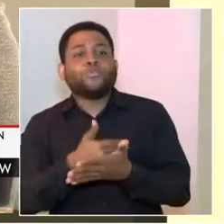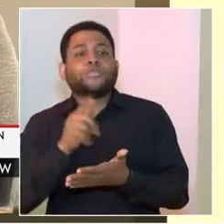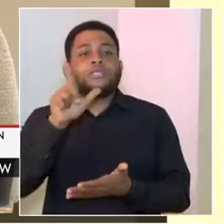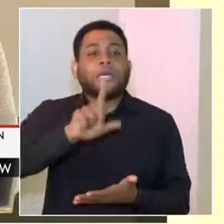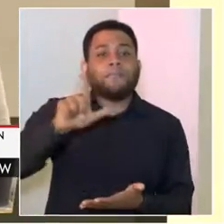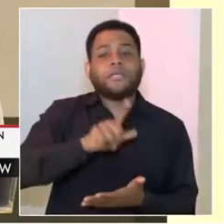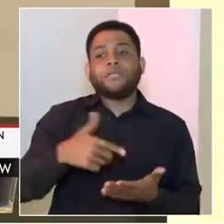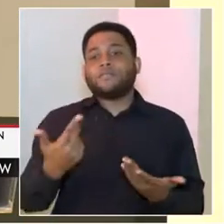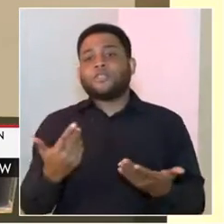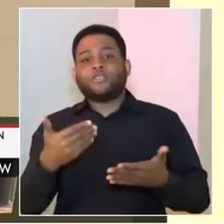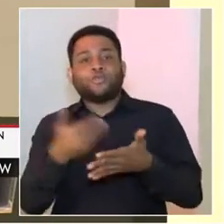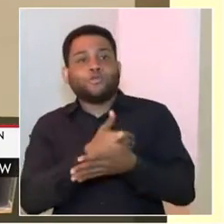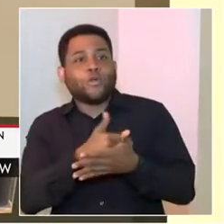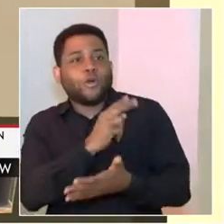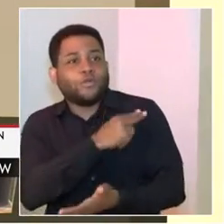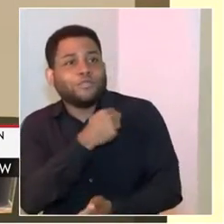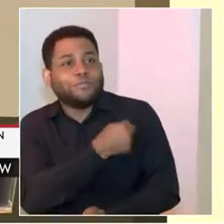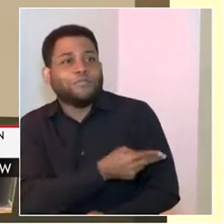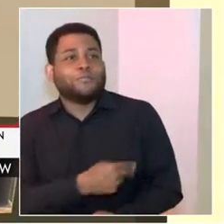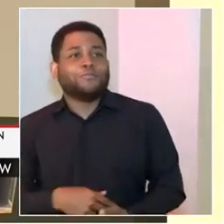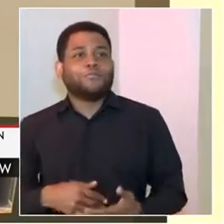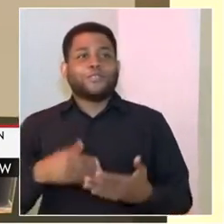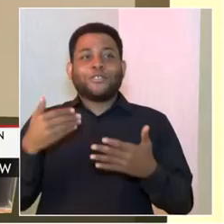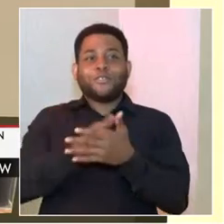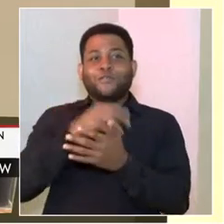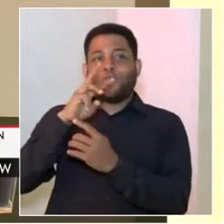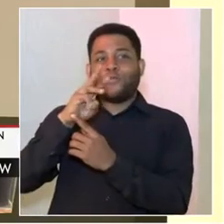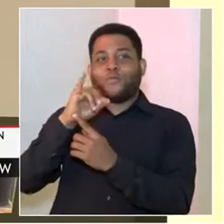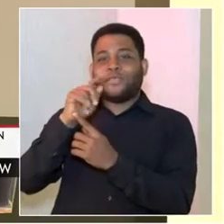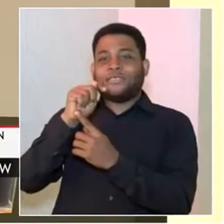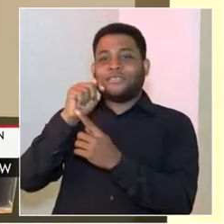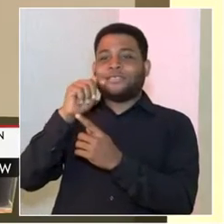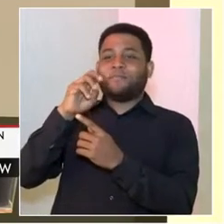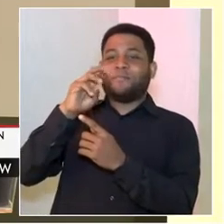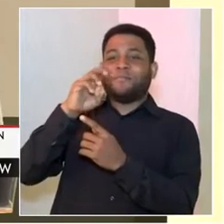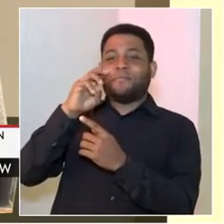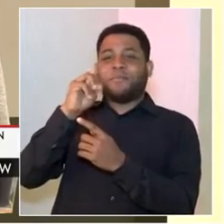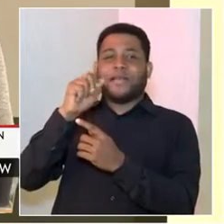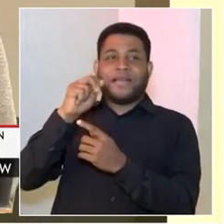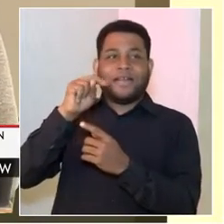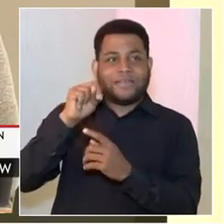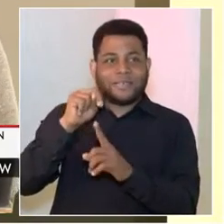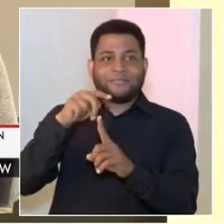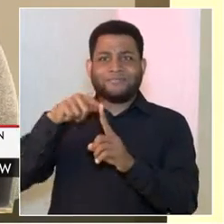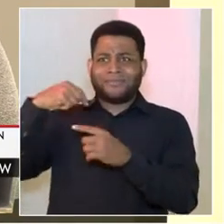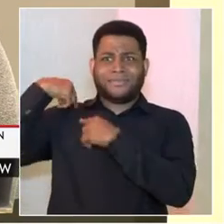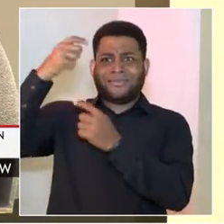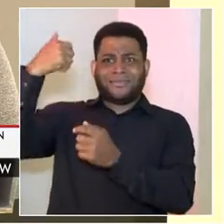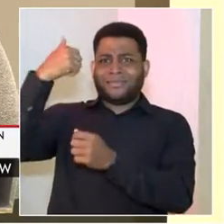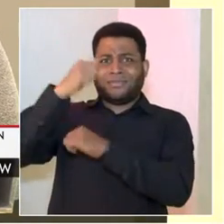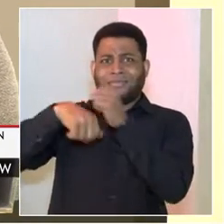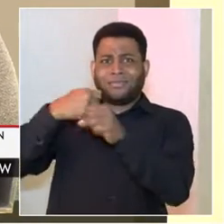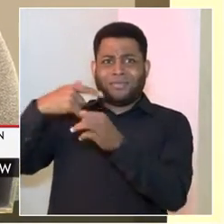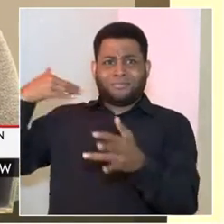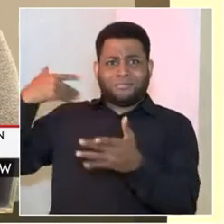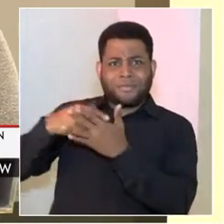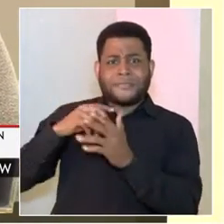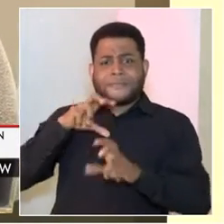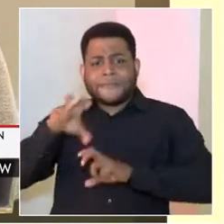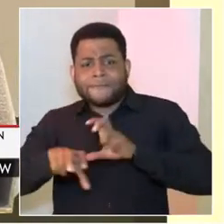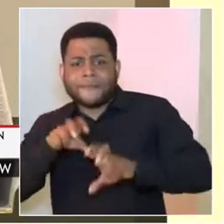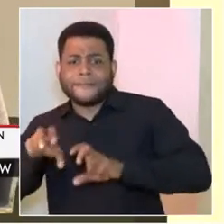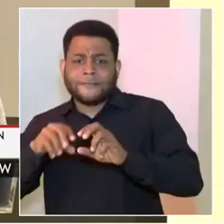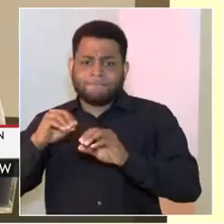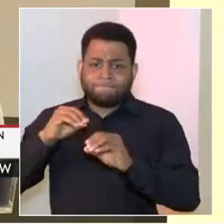one said we're spending $900 million in Congress Heights versus everywhere